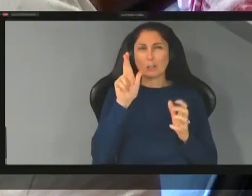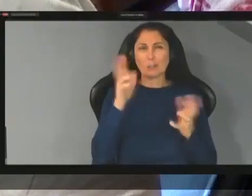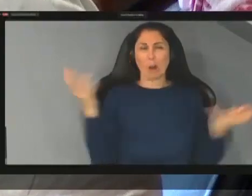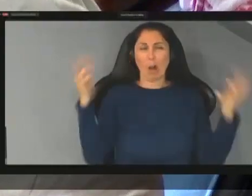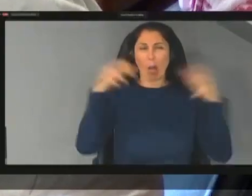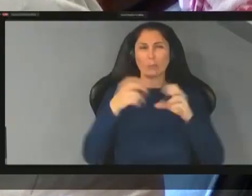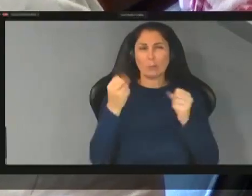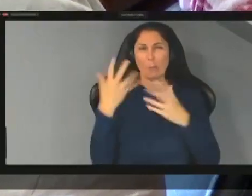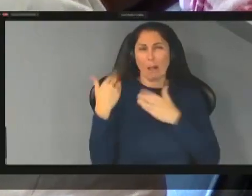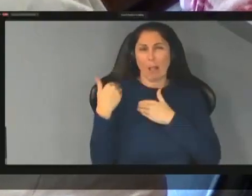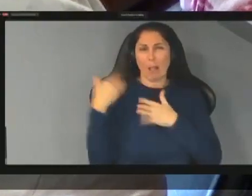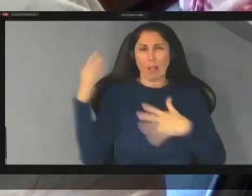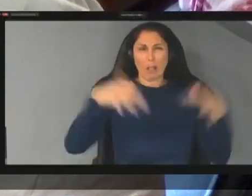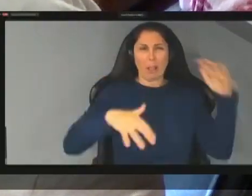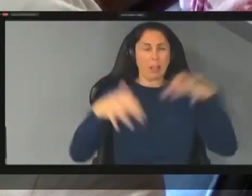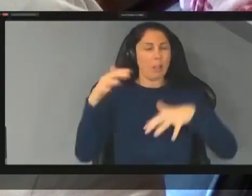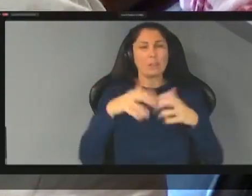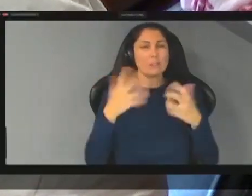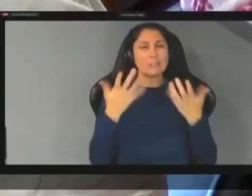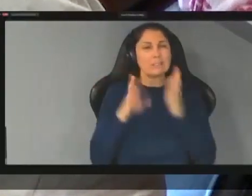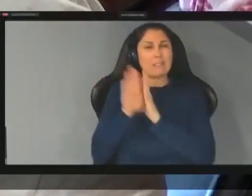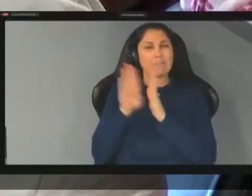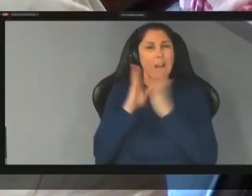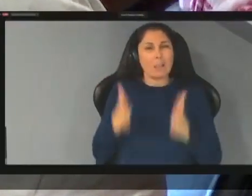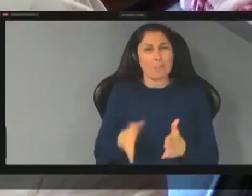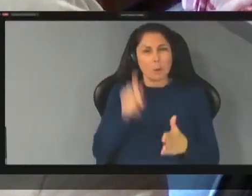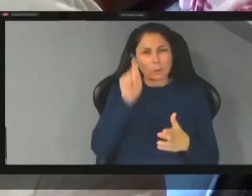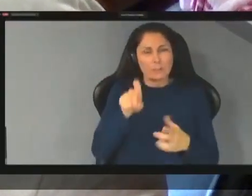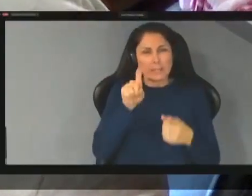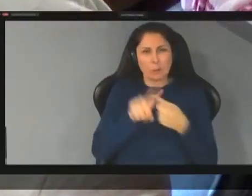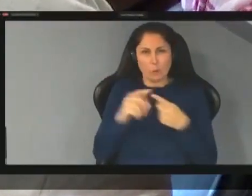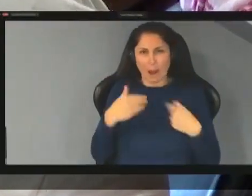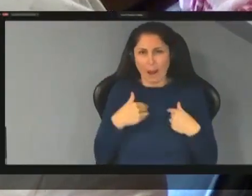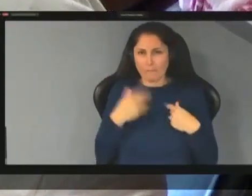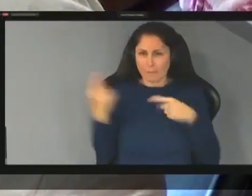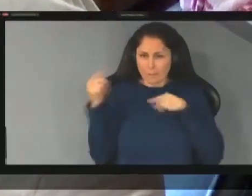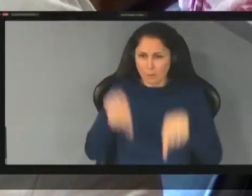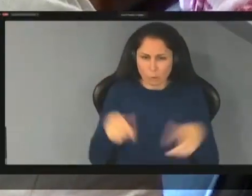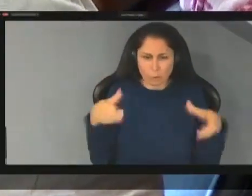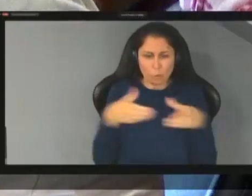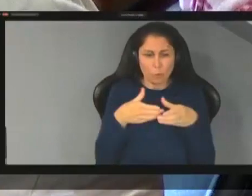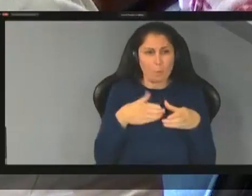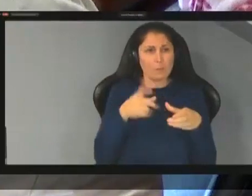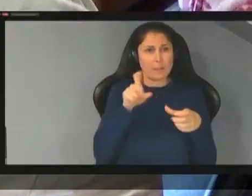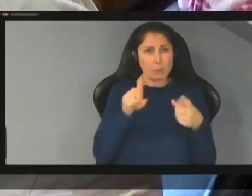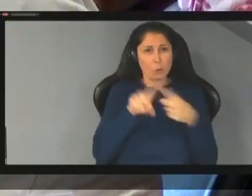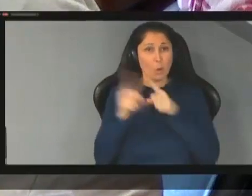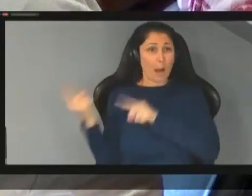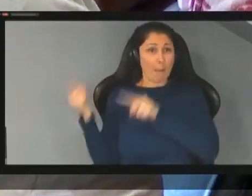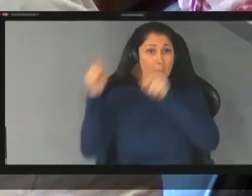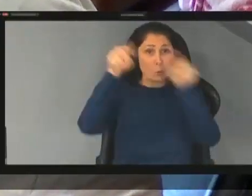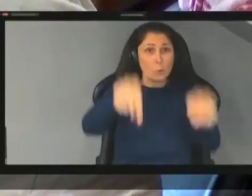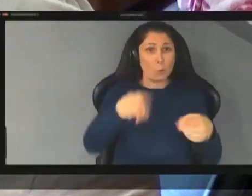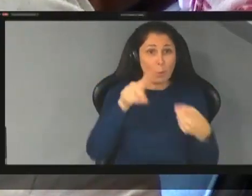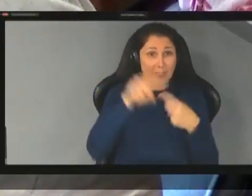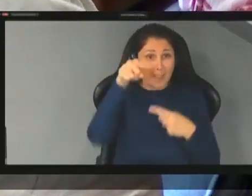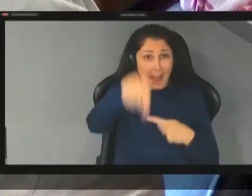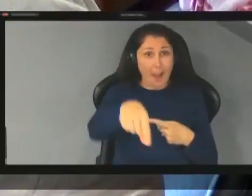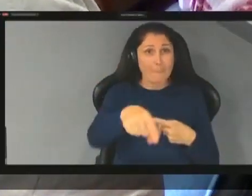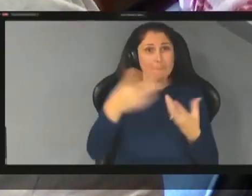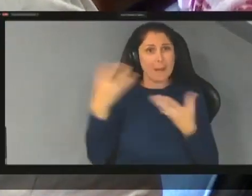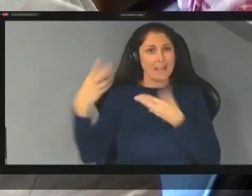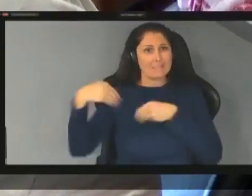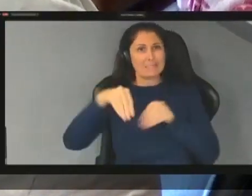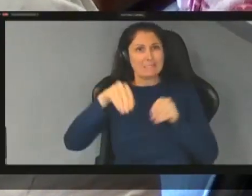RCOs should be like that. Developers need to come to groups. They need to come to them and sell their